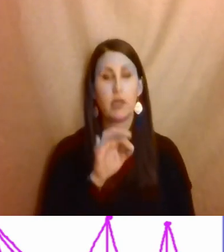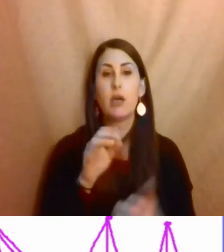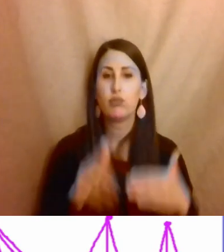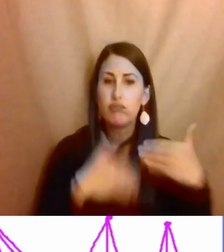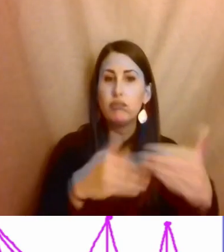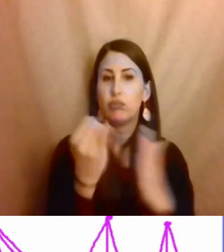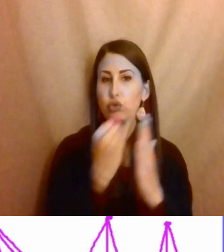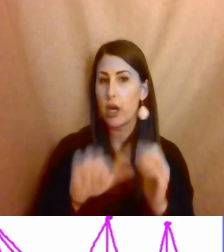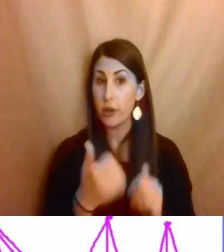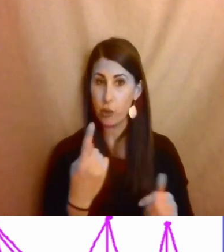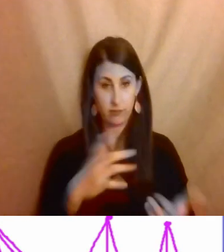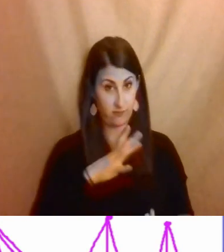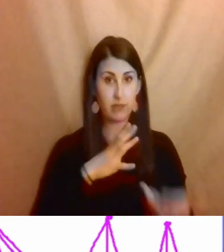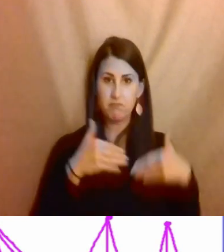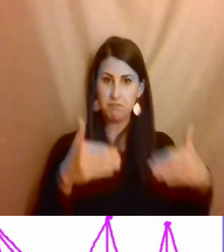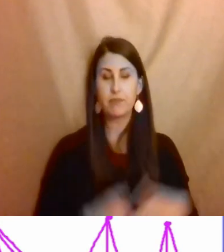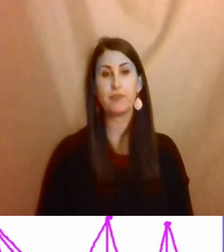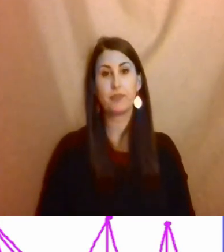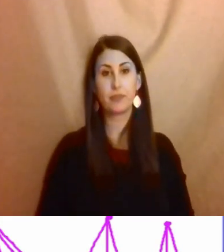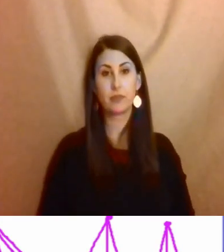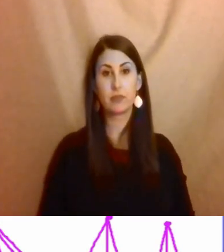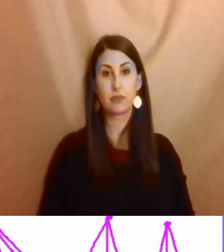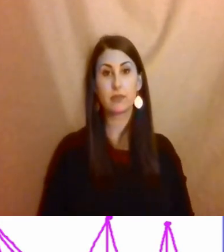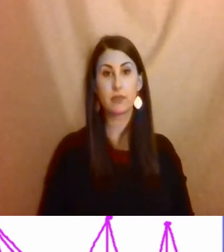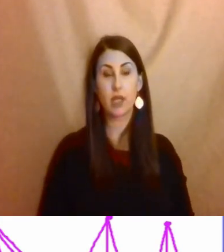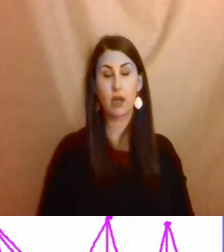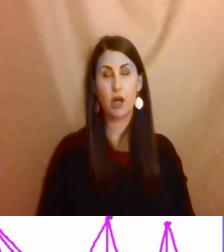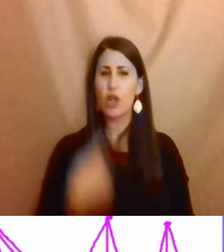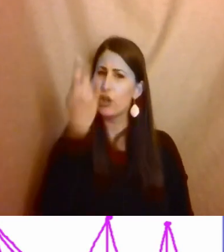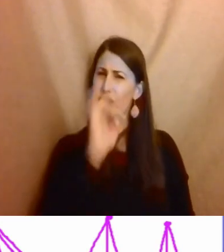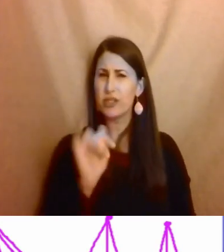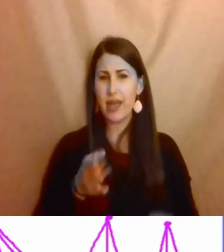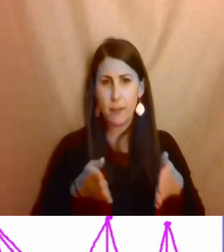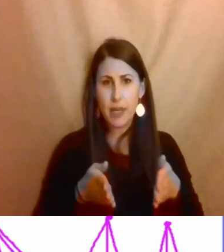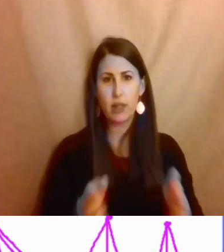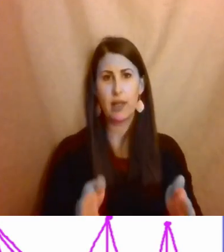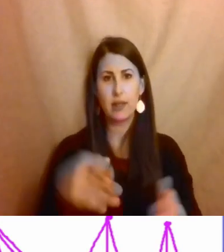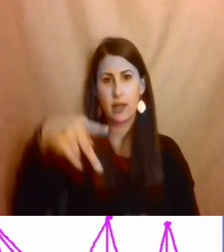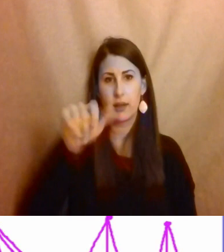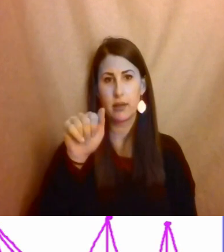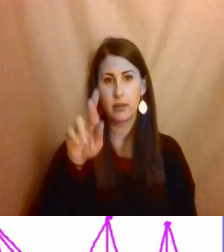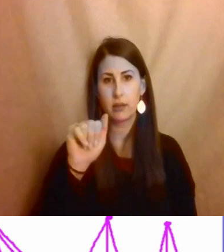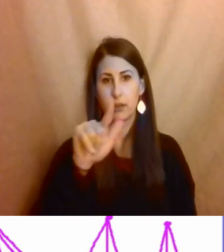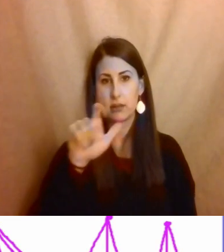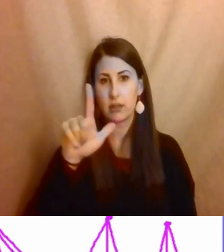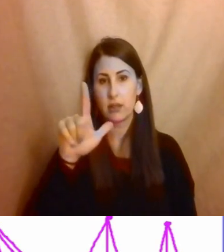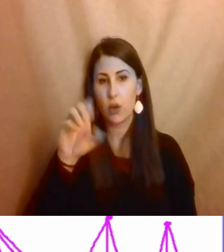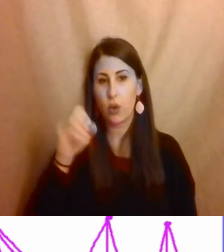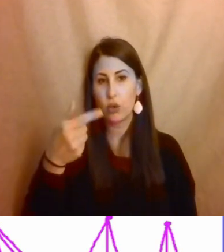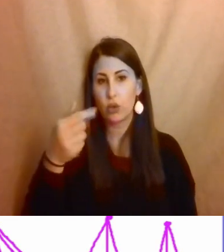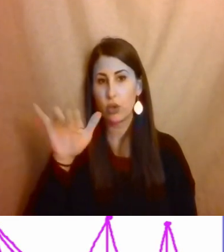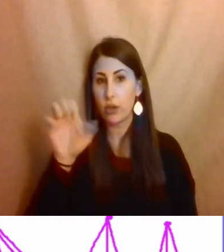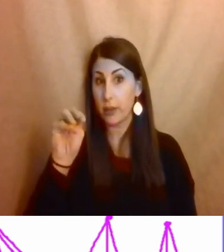one. Okay. All right. It looks like a parallelogram, remember? So you might want to draw those